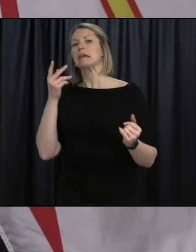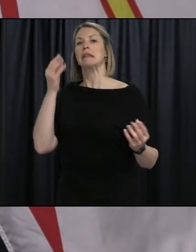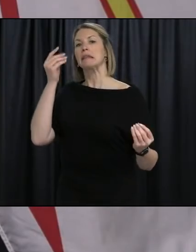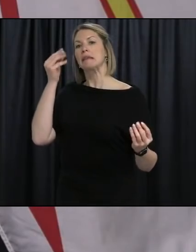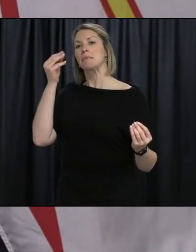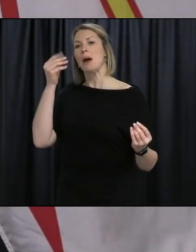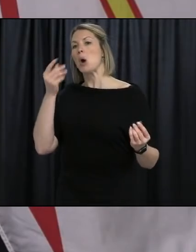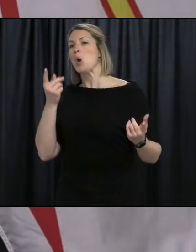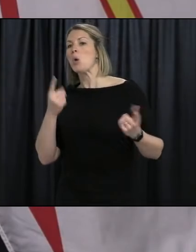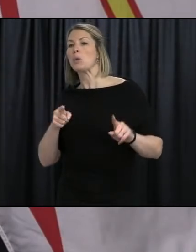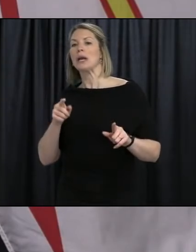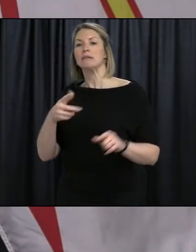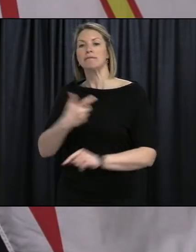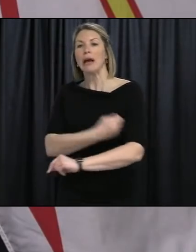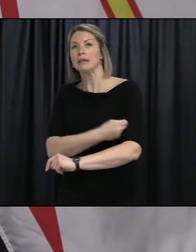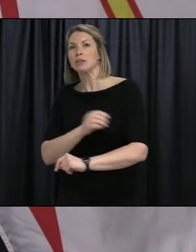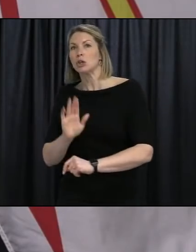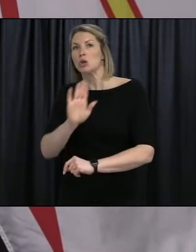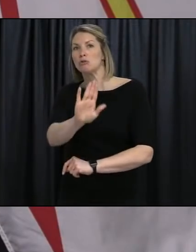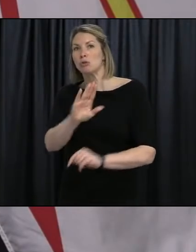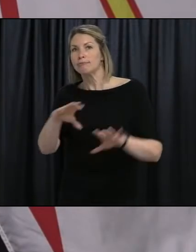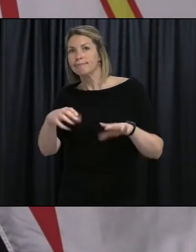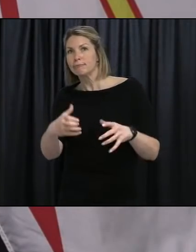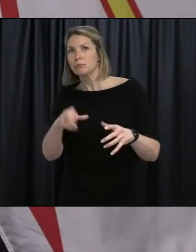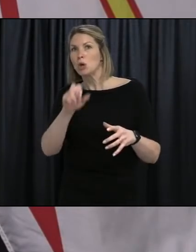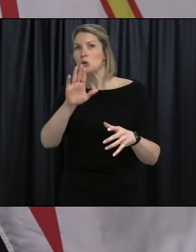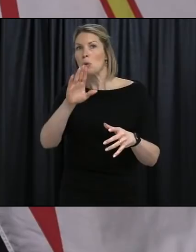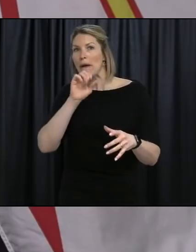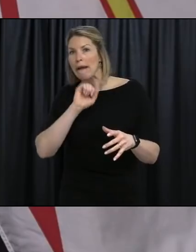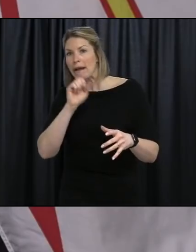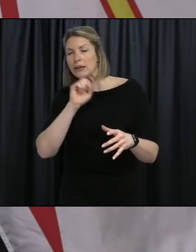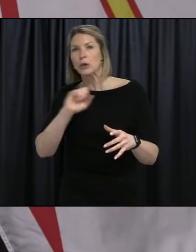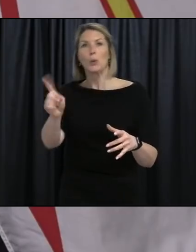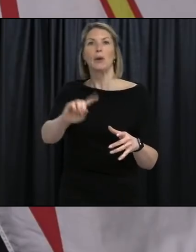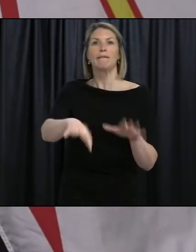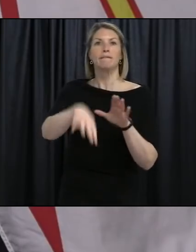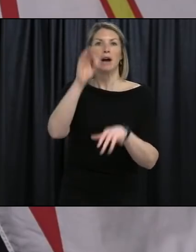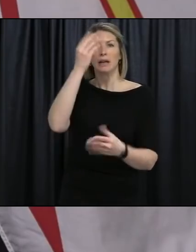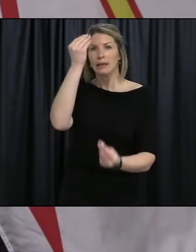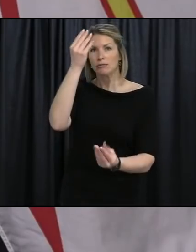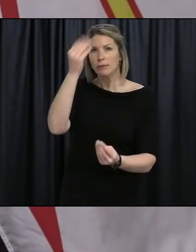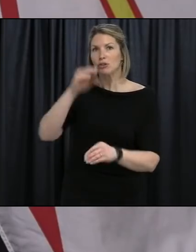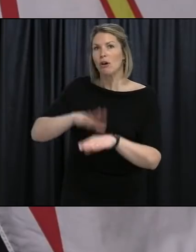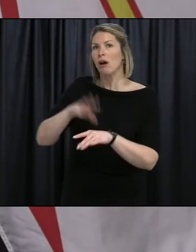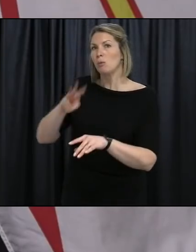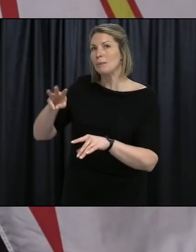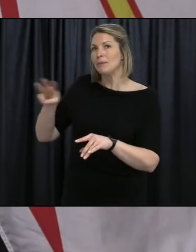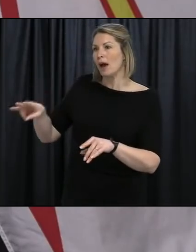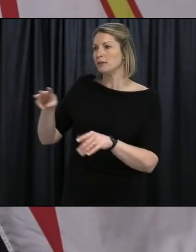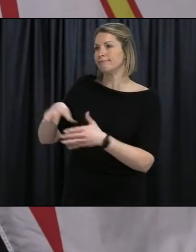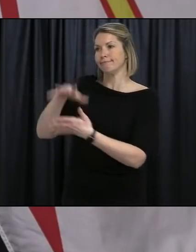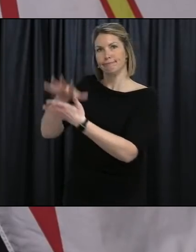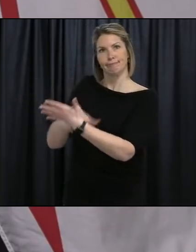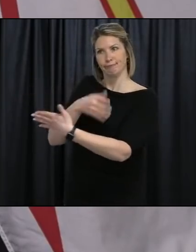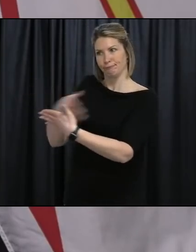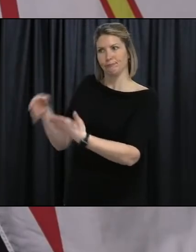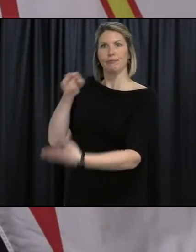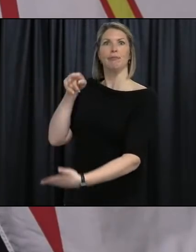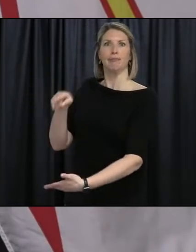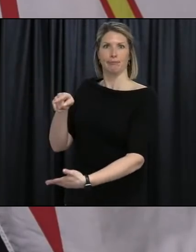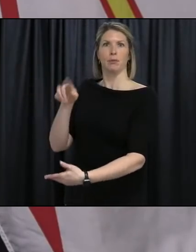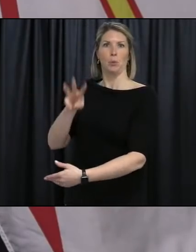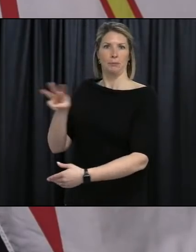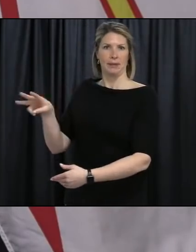is now available on our COVID-19 website under the link for COVID-19 vaccination information. For anyone that has received their